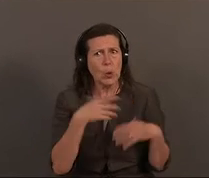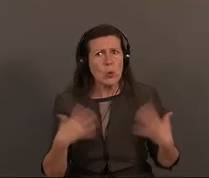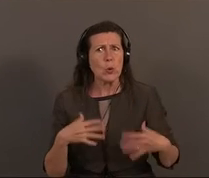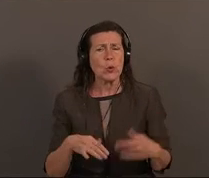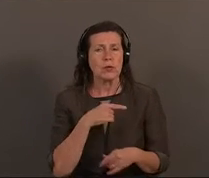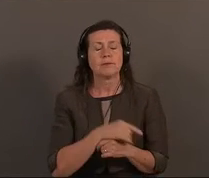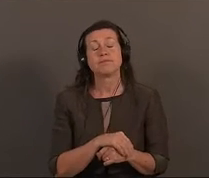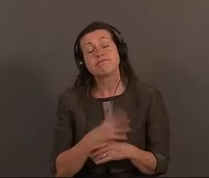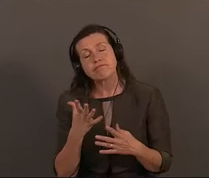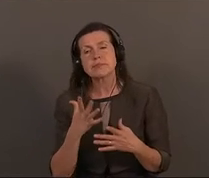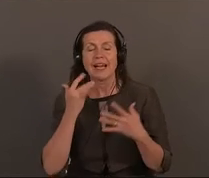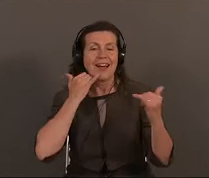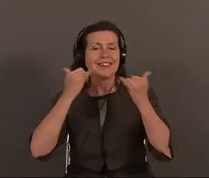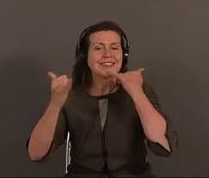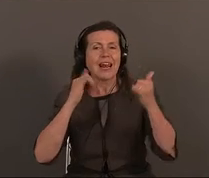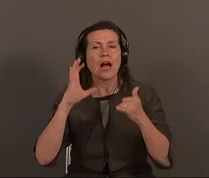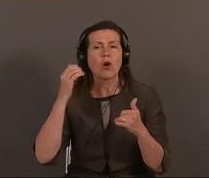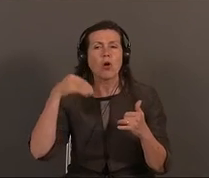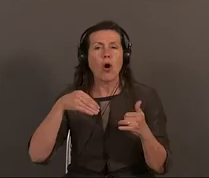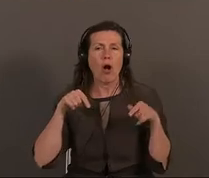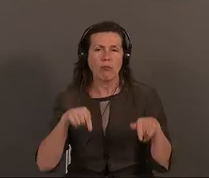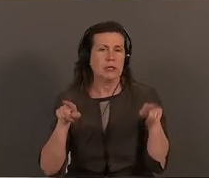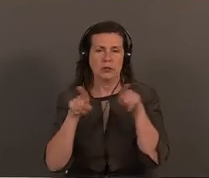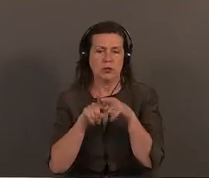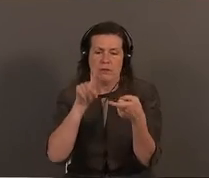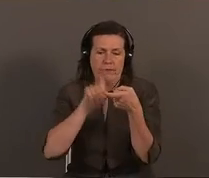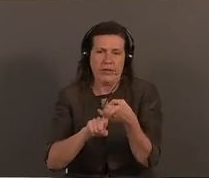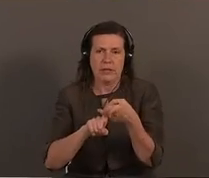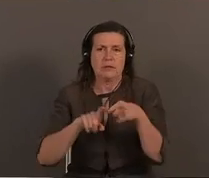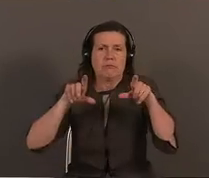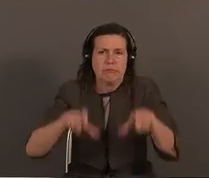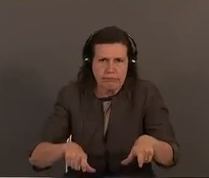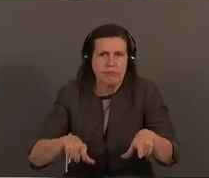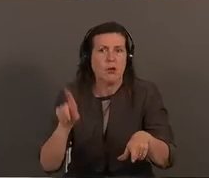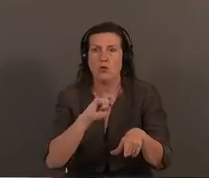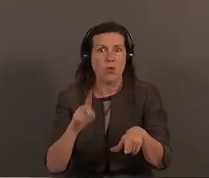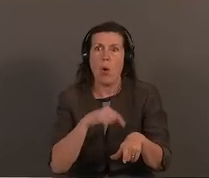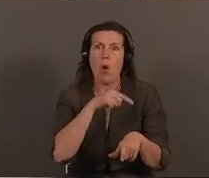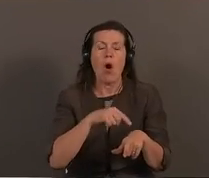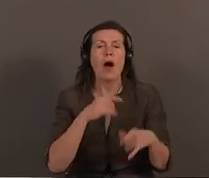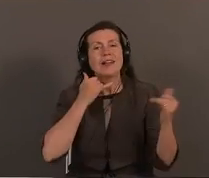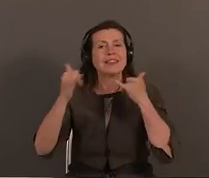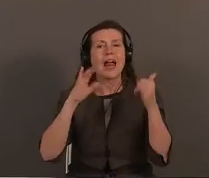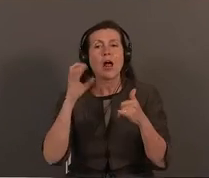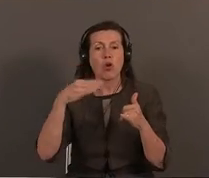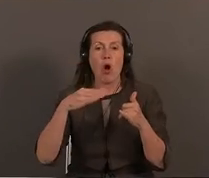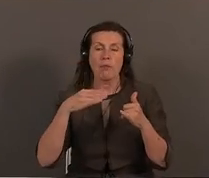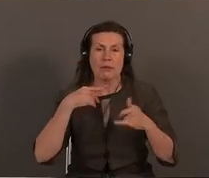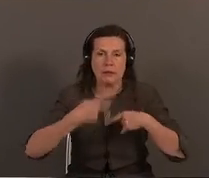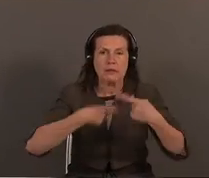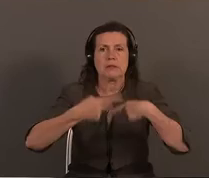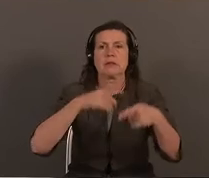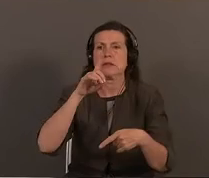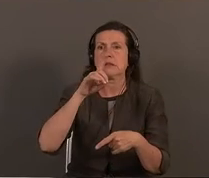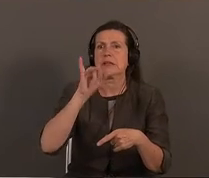not, you don't have to look at it as a static sector. It's an ongoing dynamic. So what is important for that sector is